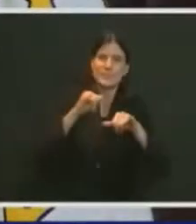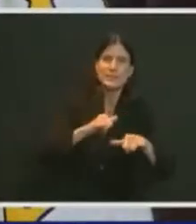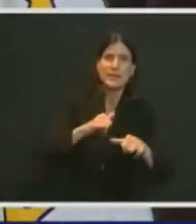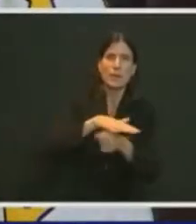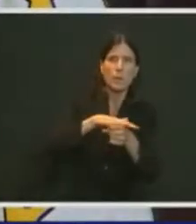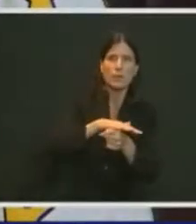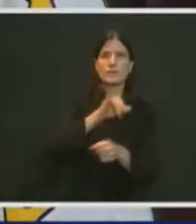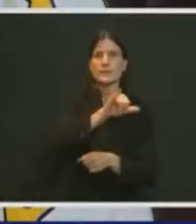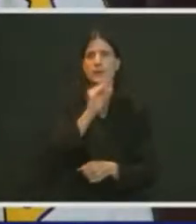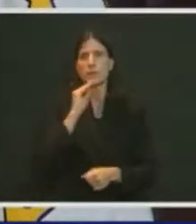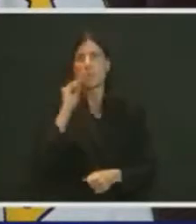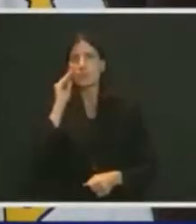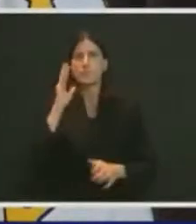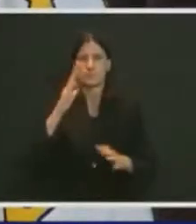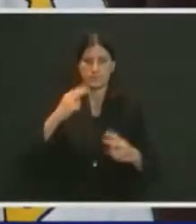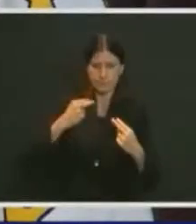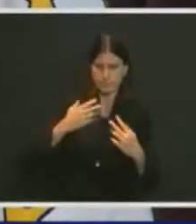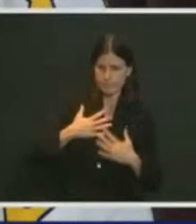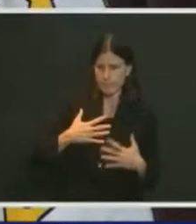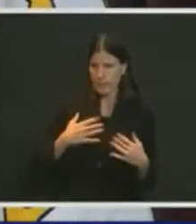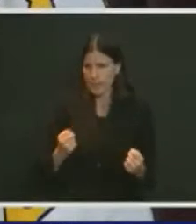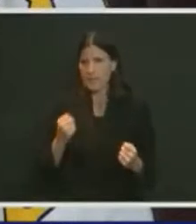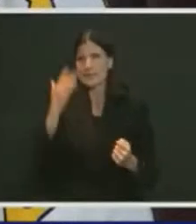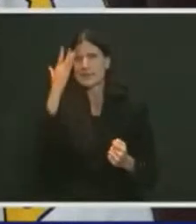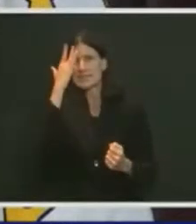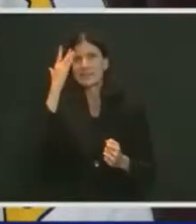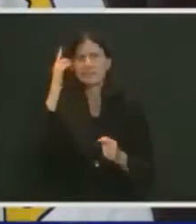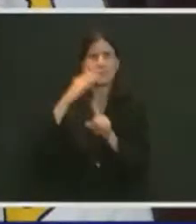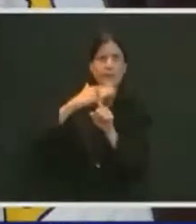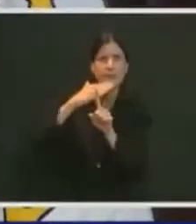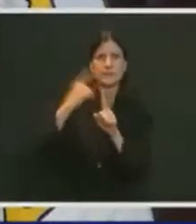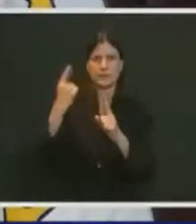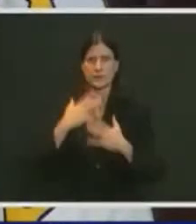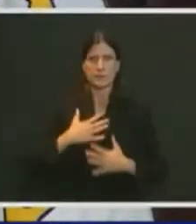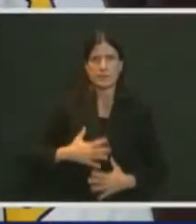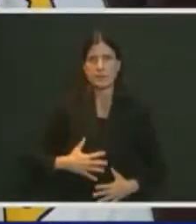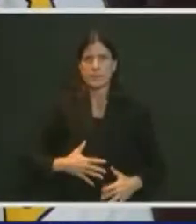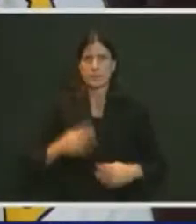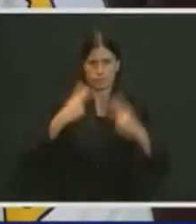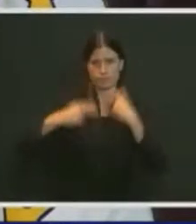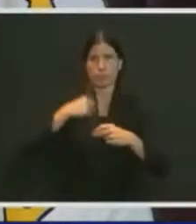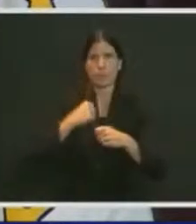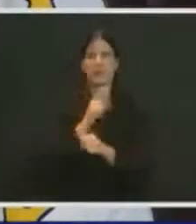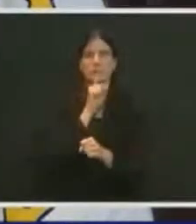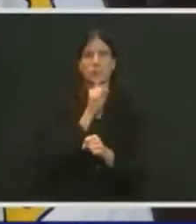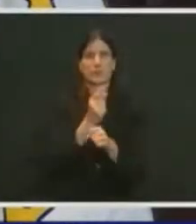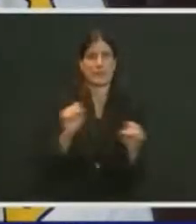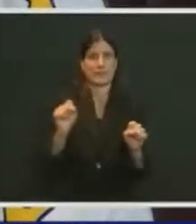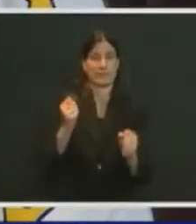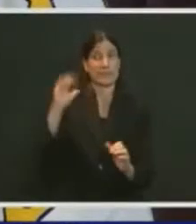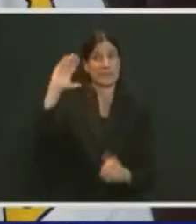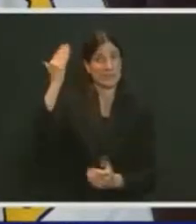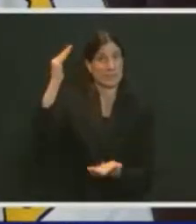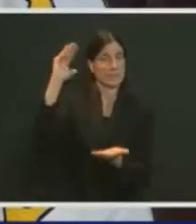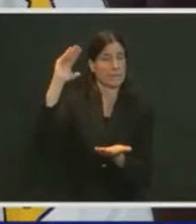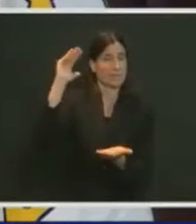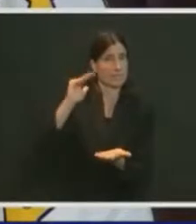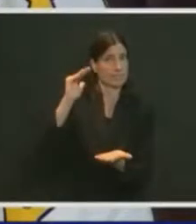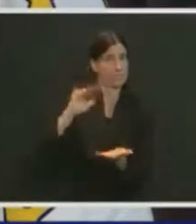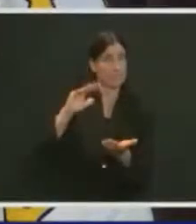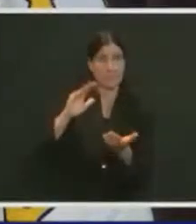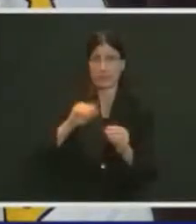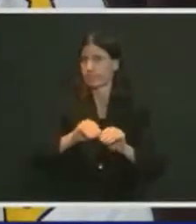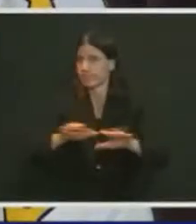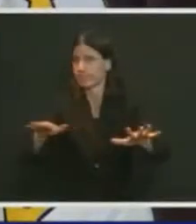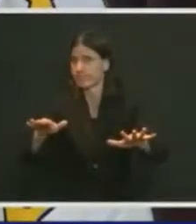home, and monitor themselves for symptoms. That's the way to stop transmission. That is the greatest value that we get